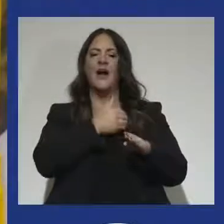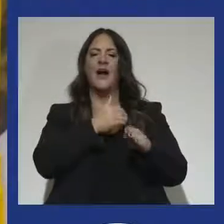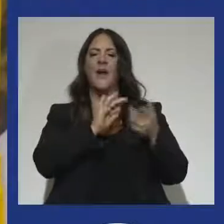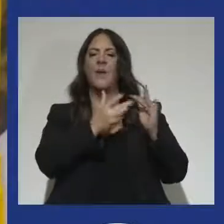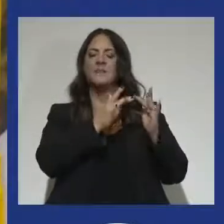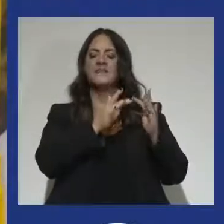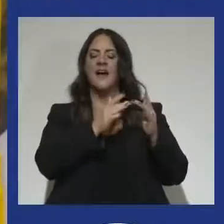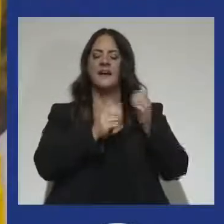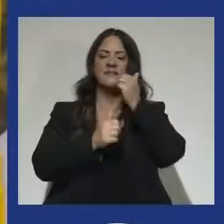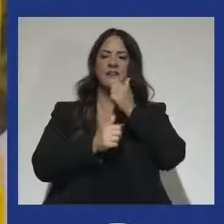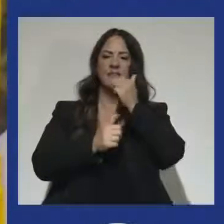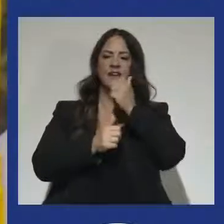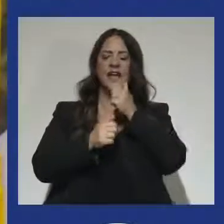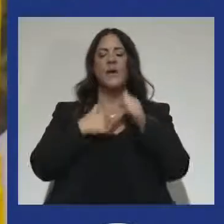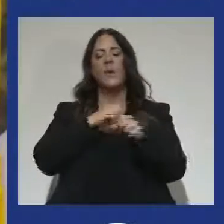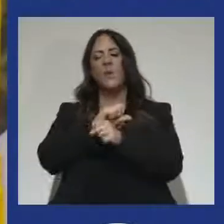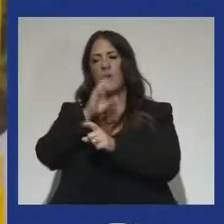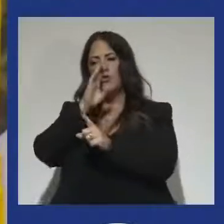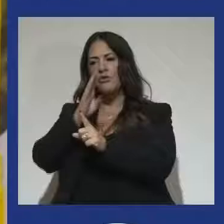directly with our